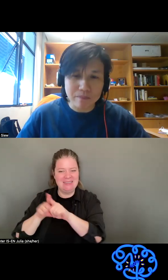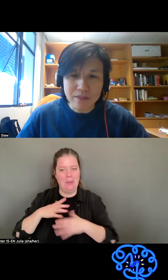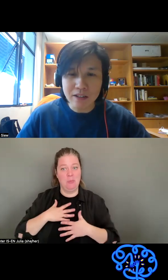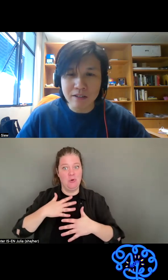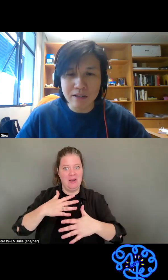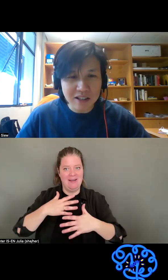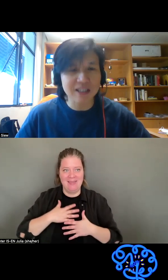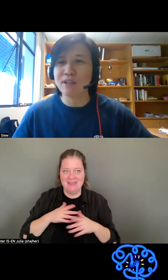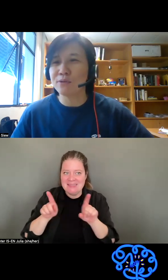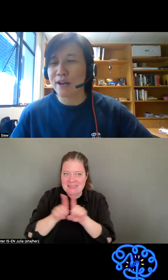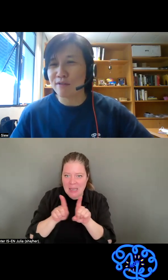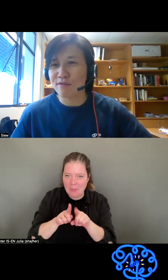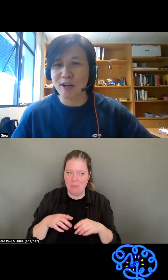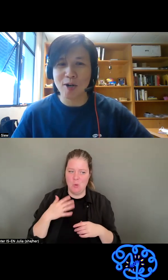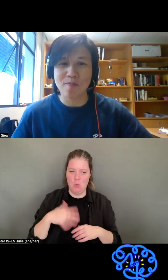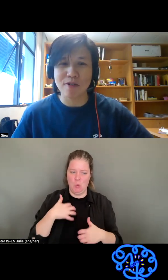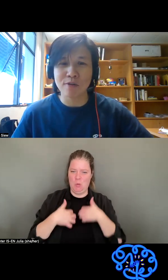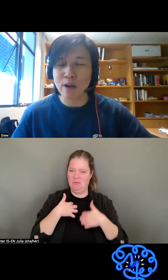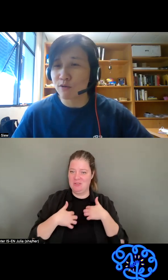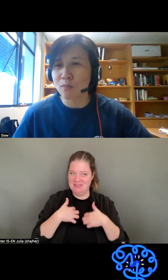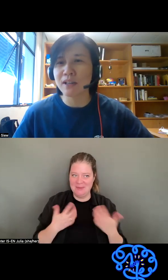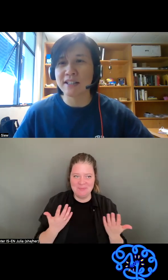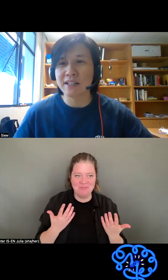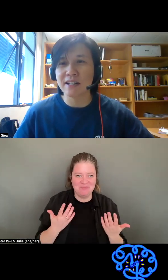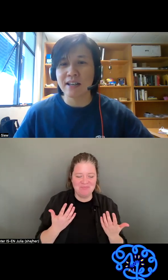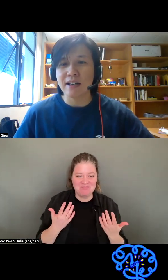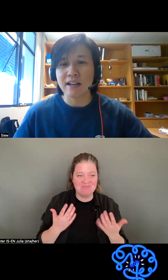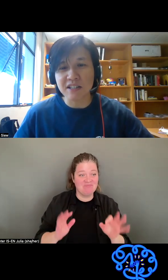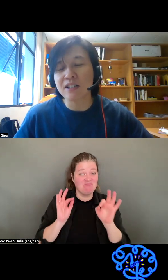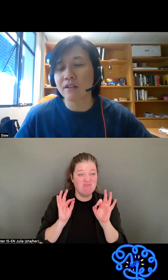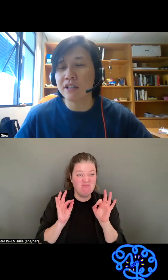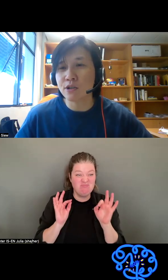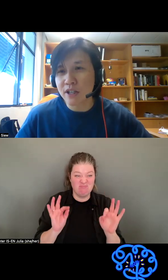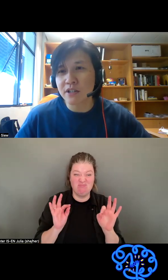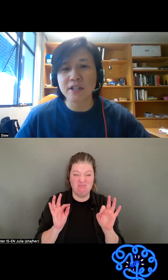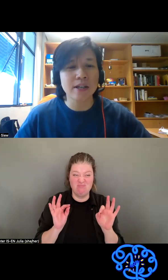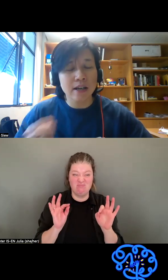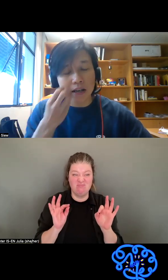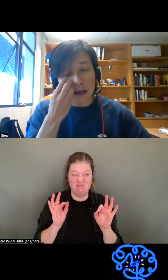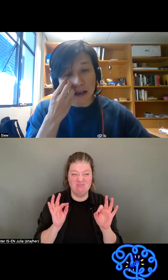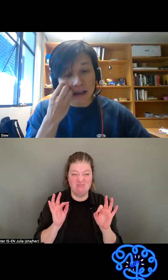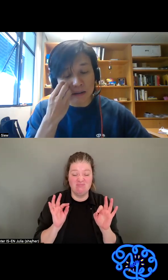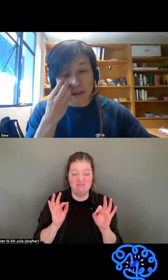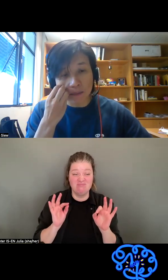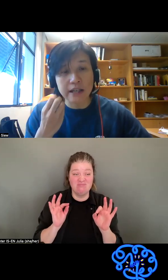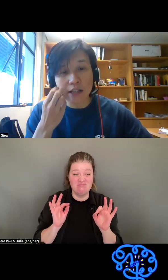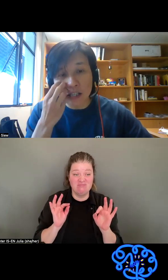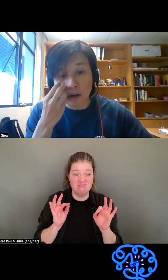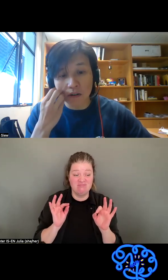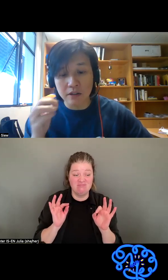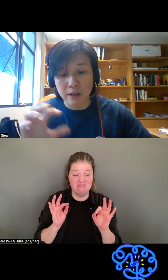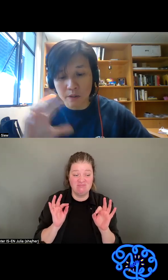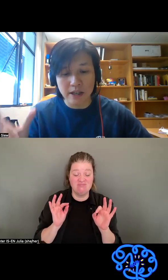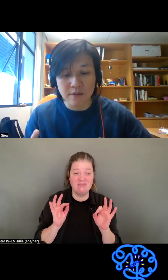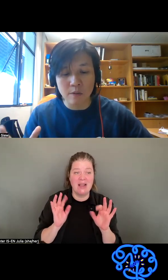And luckily, we do have a way of formalizing and asking some of these questions. And something that's nice